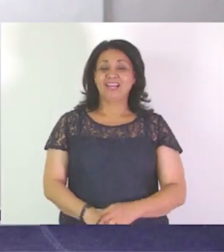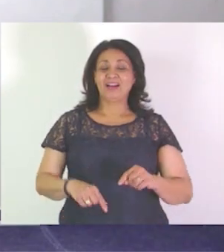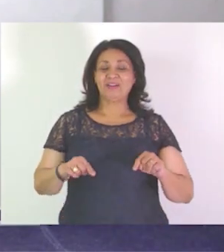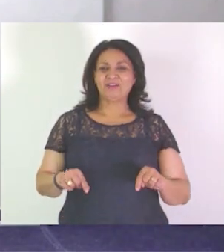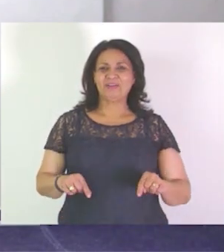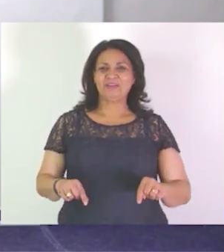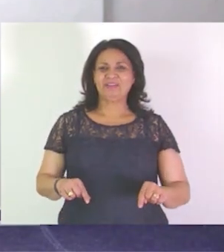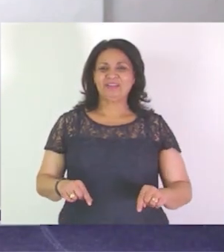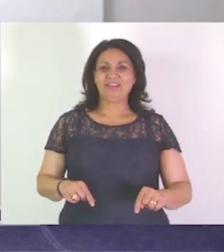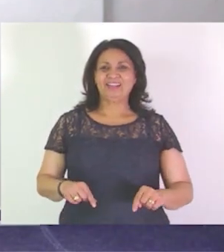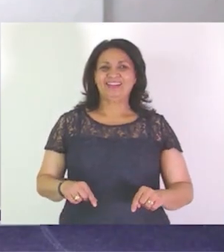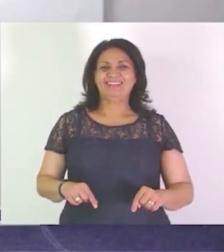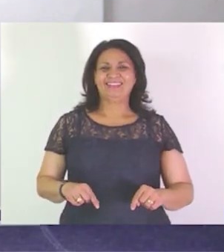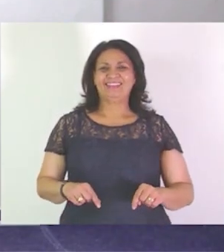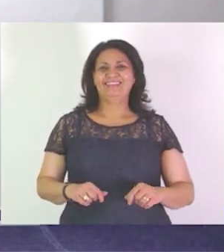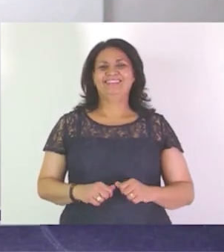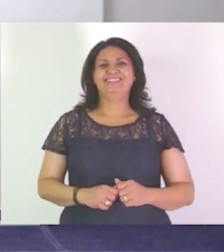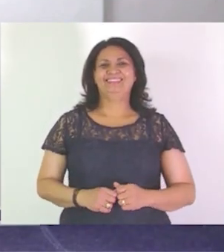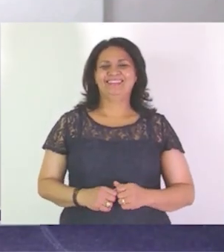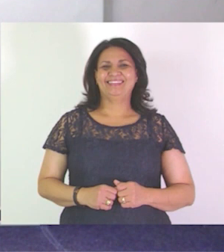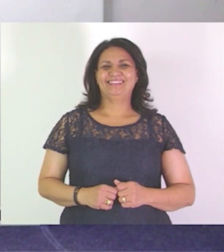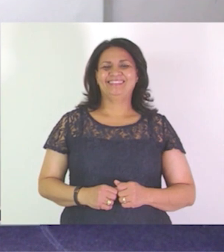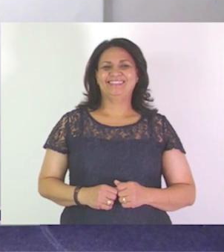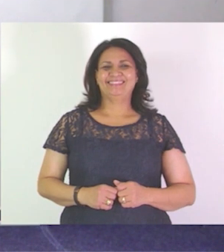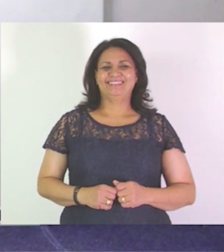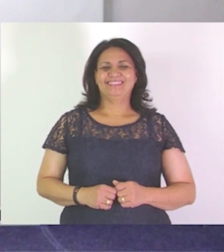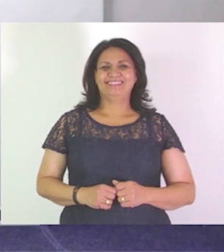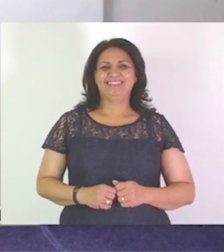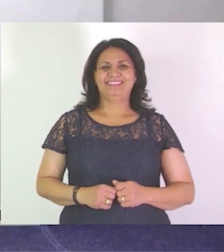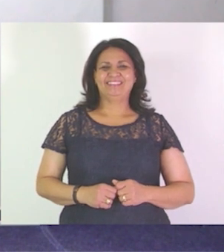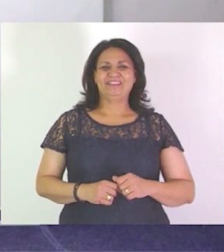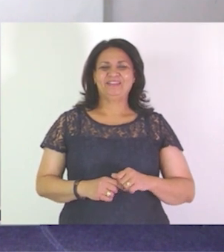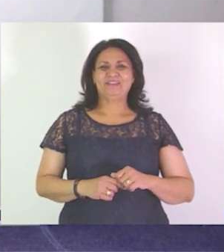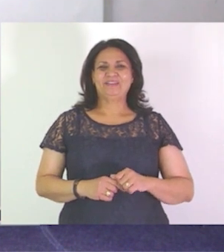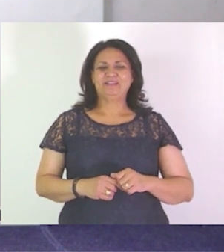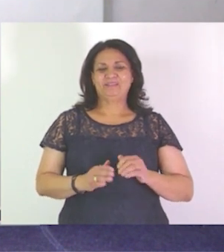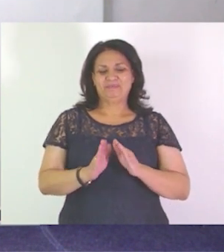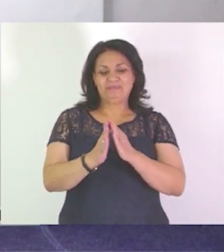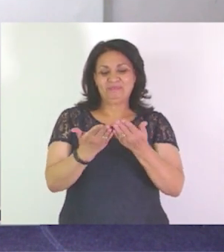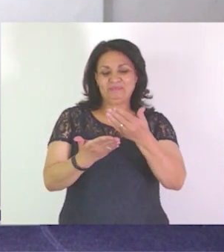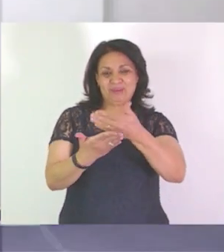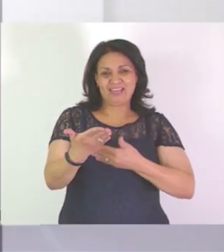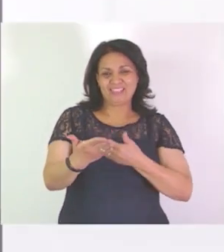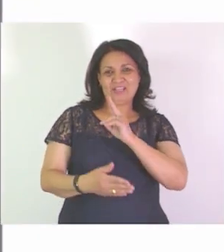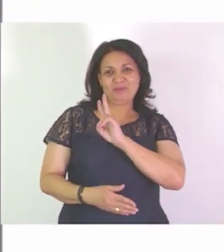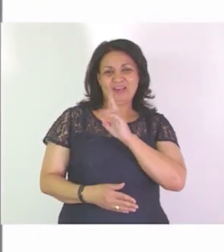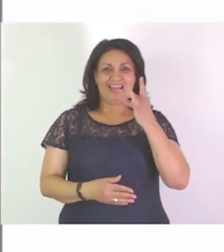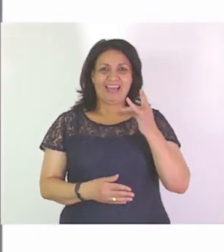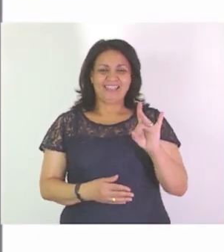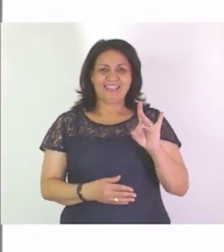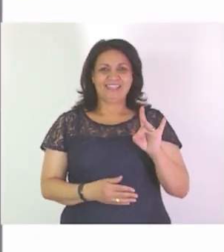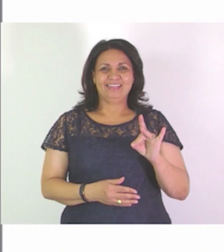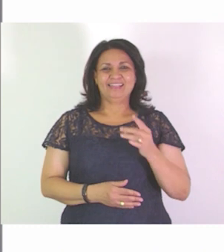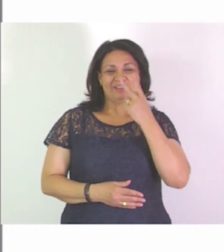Now we're going to do something exciting. We are going to do the exercise on page 28. If you can see, you